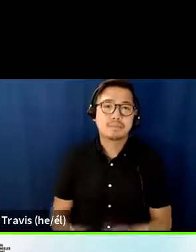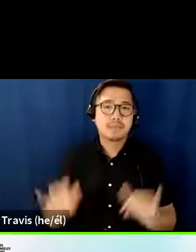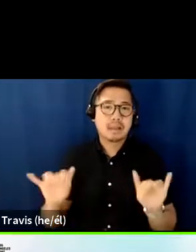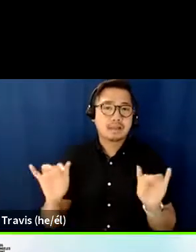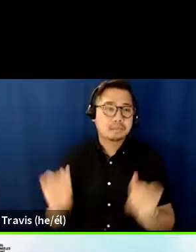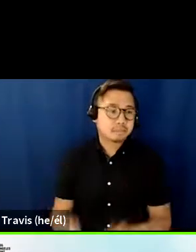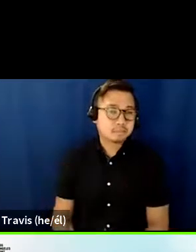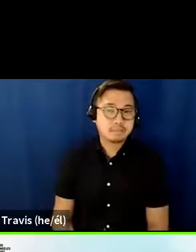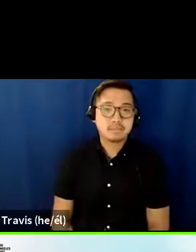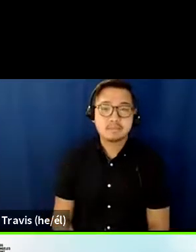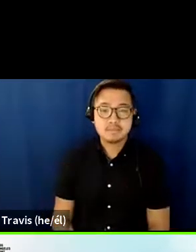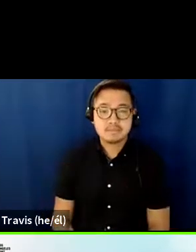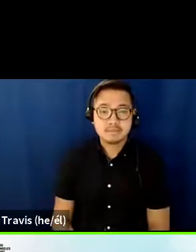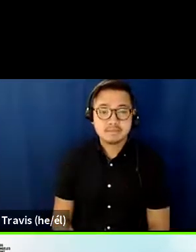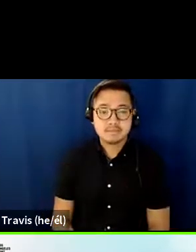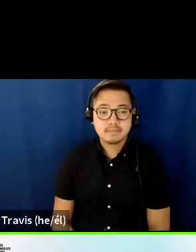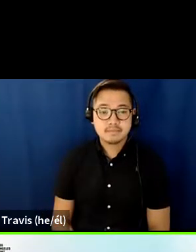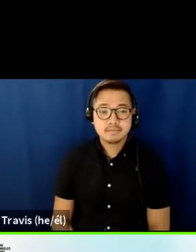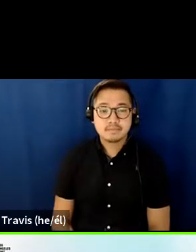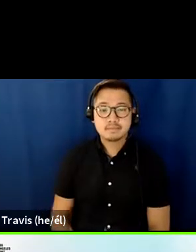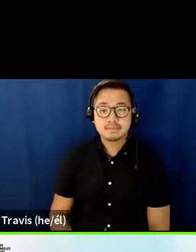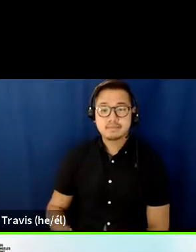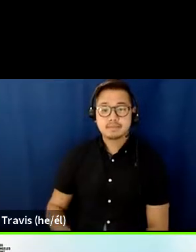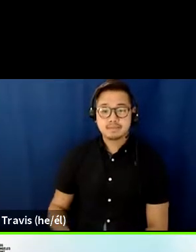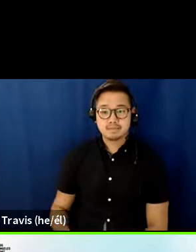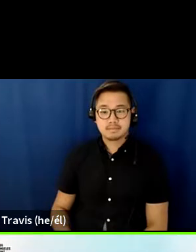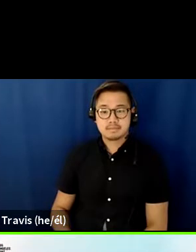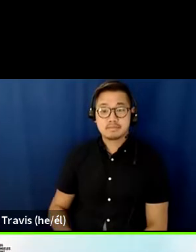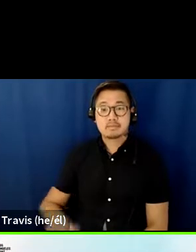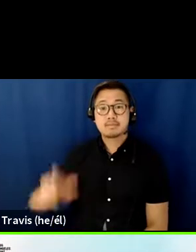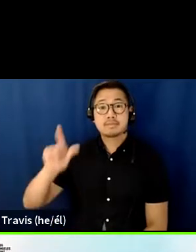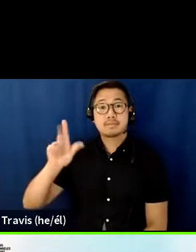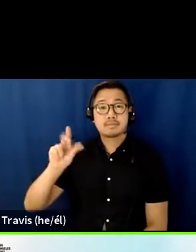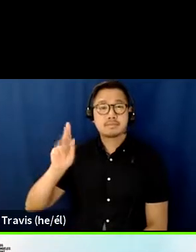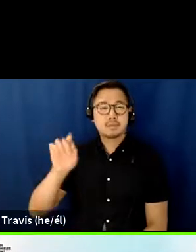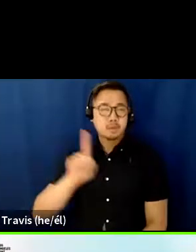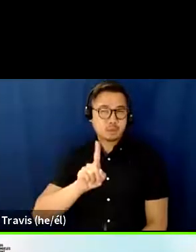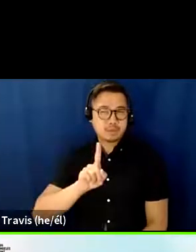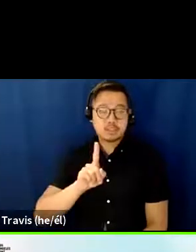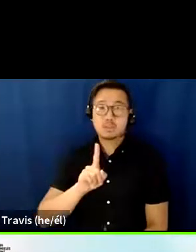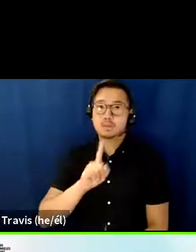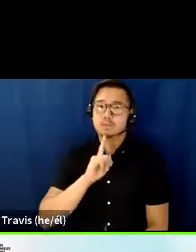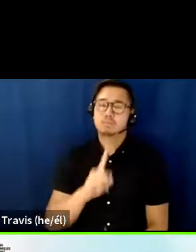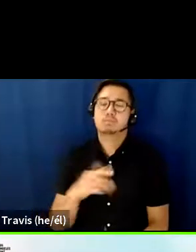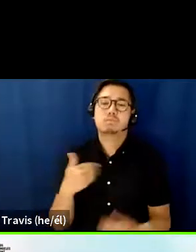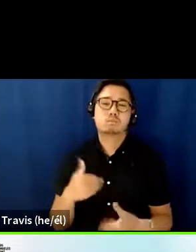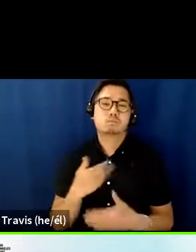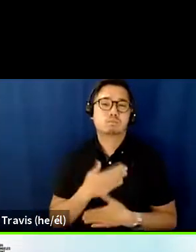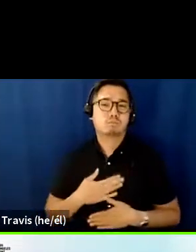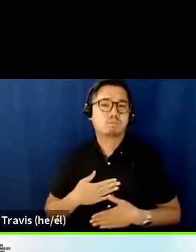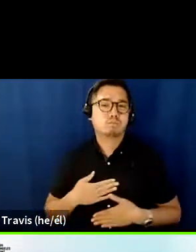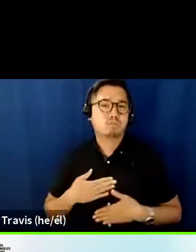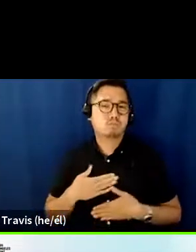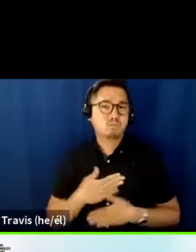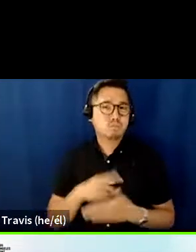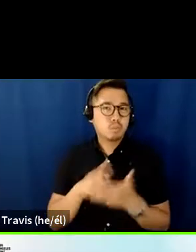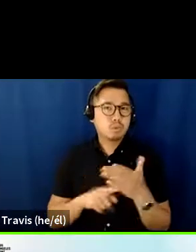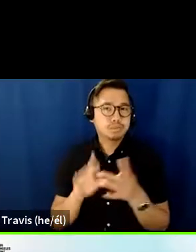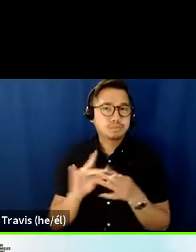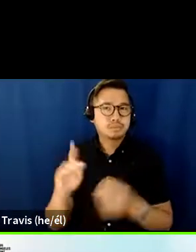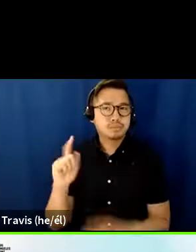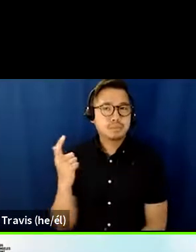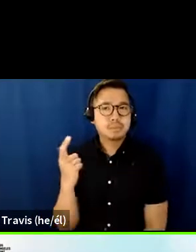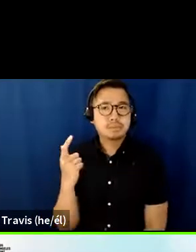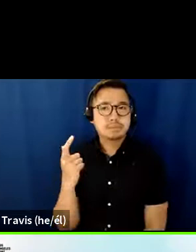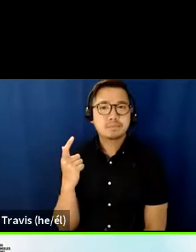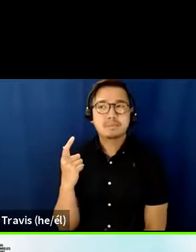You know, I really appreciate, yeah, give me a sec. I really appreciate what you said there, Lex. I think